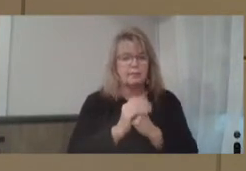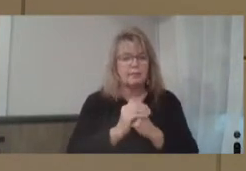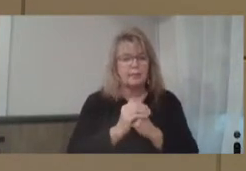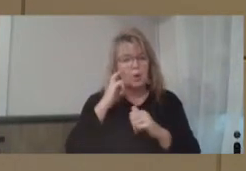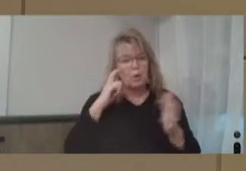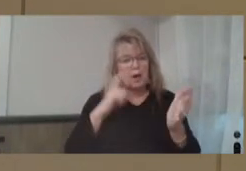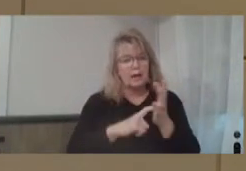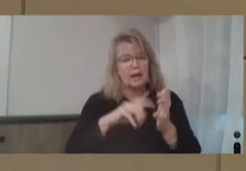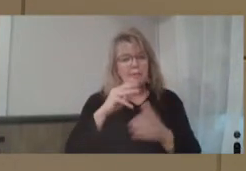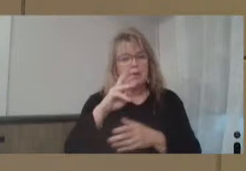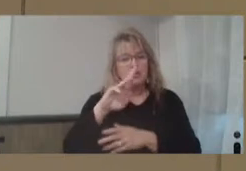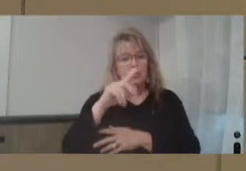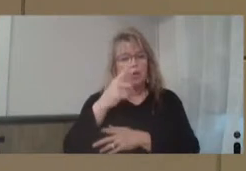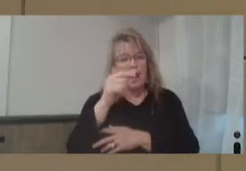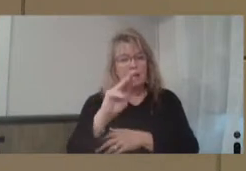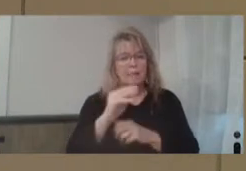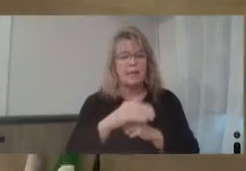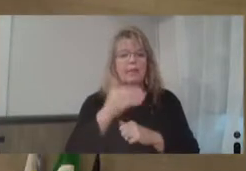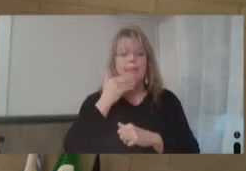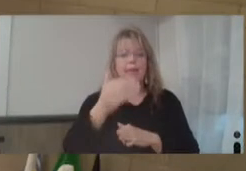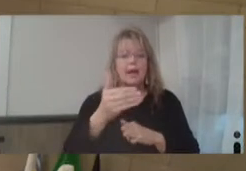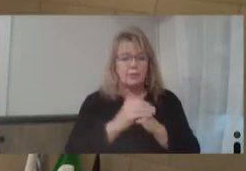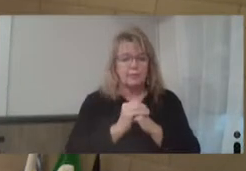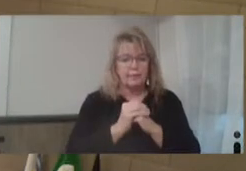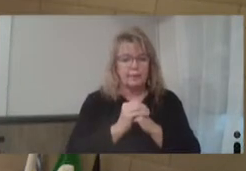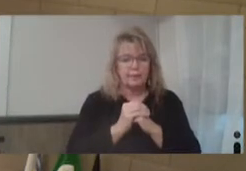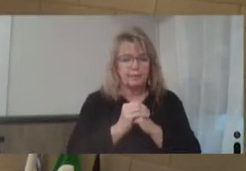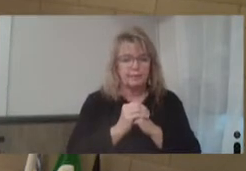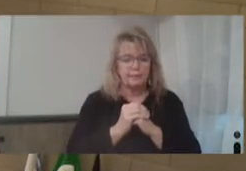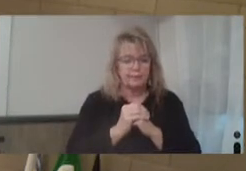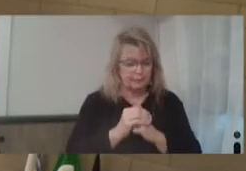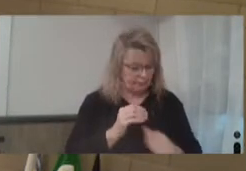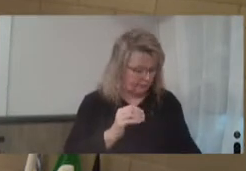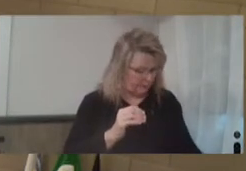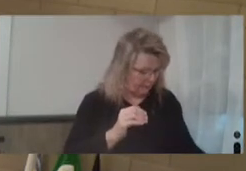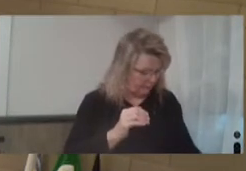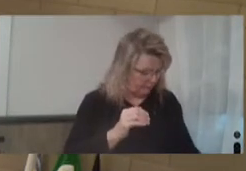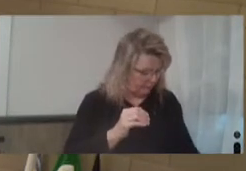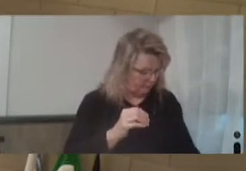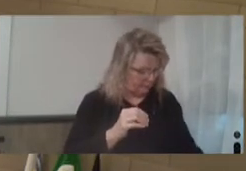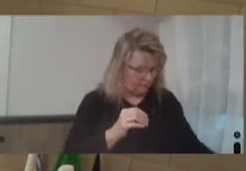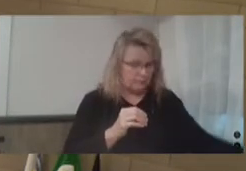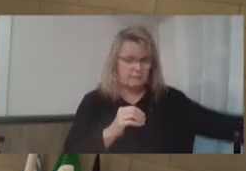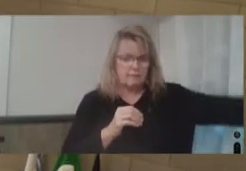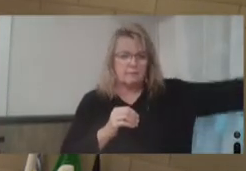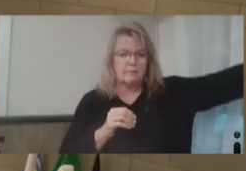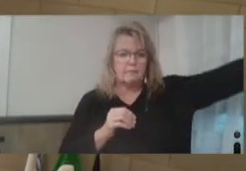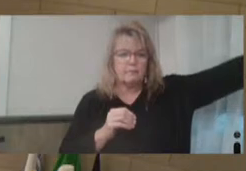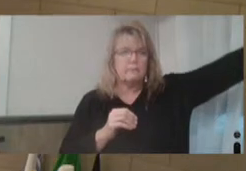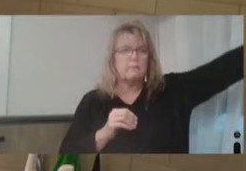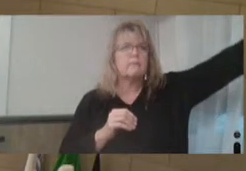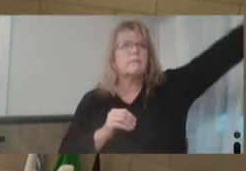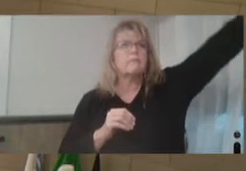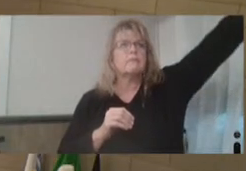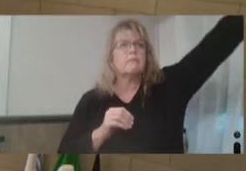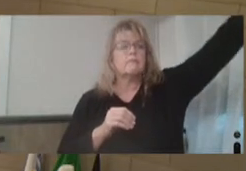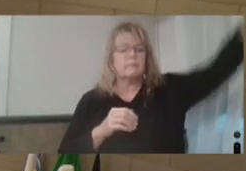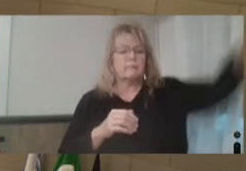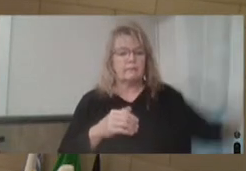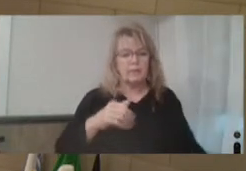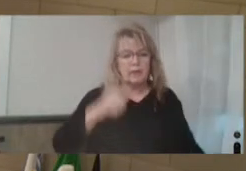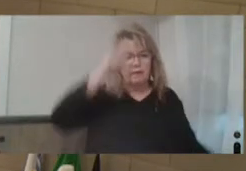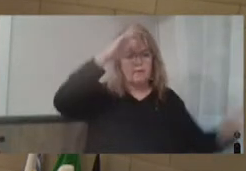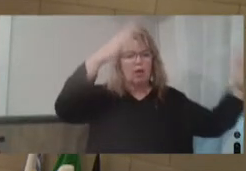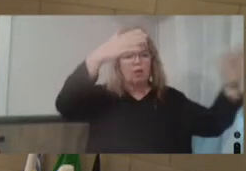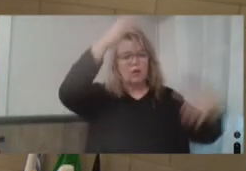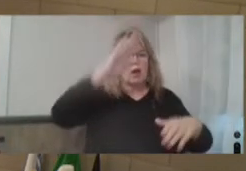Mr. Graham. Thank you, Madam Mayor. Could we bow our heads, please? Lord our God, protect us in your spirit. Strengthen